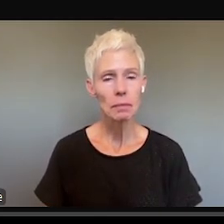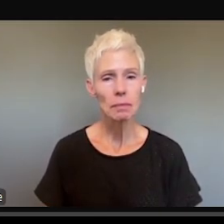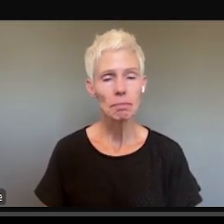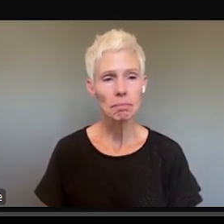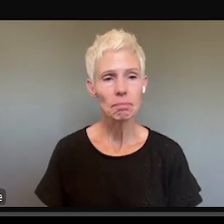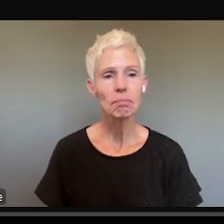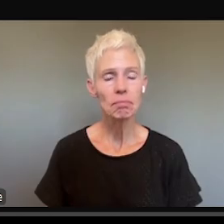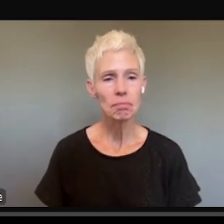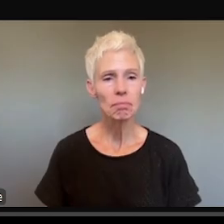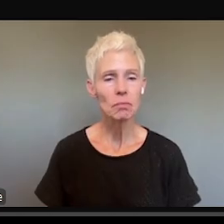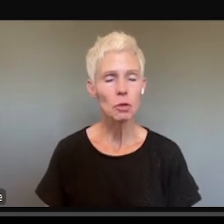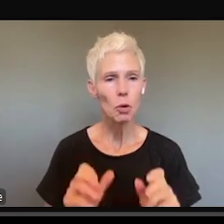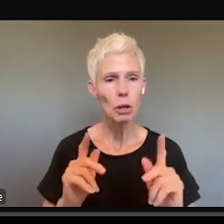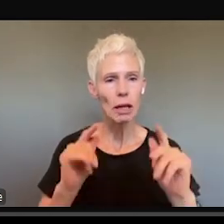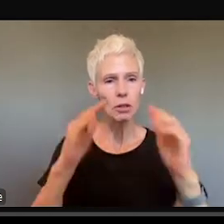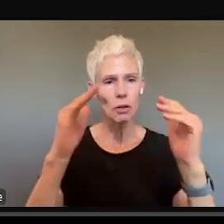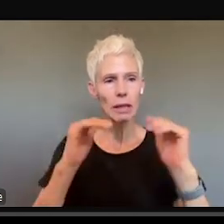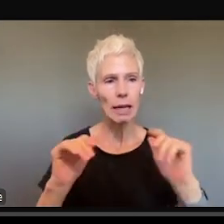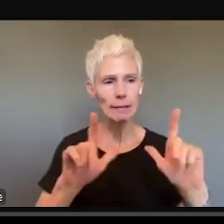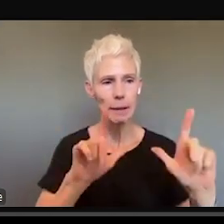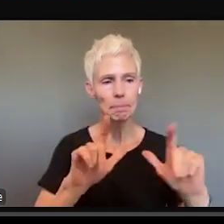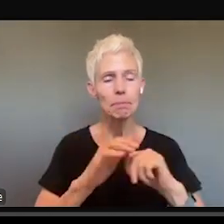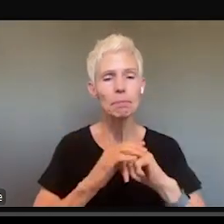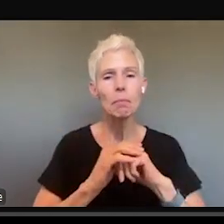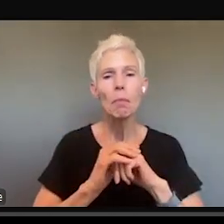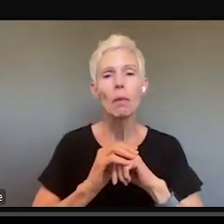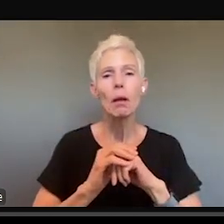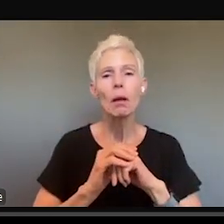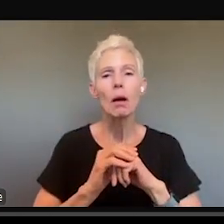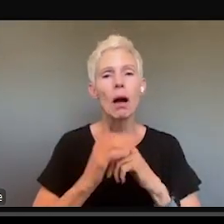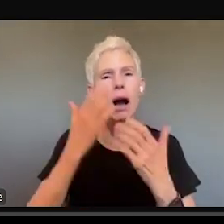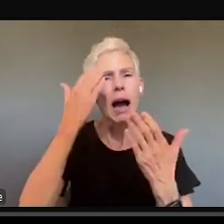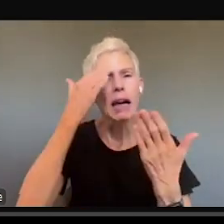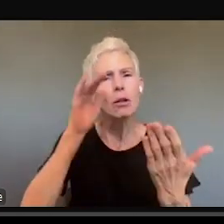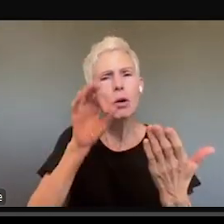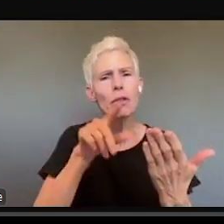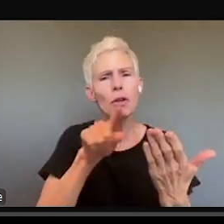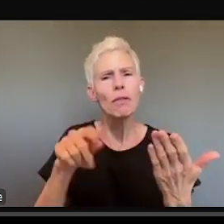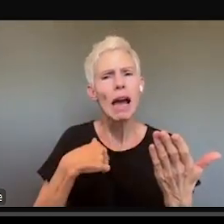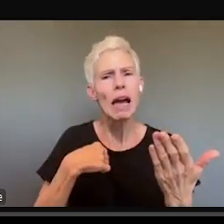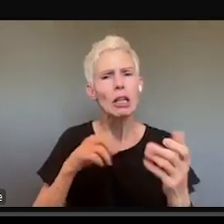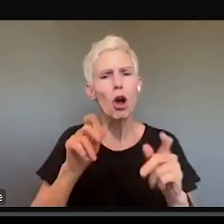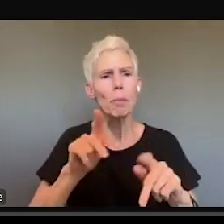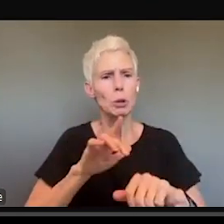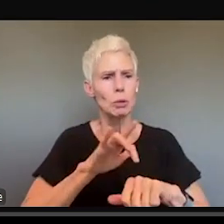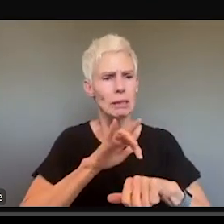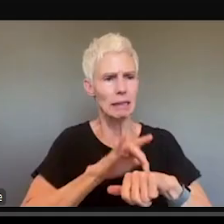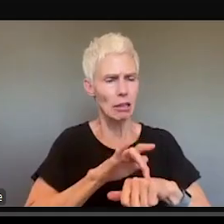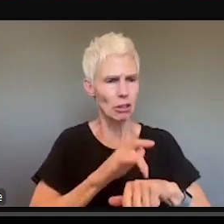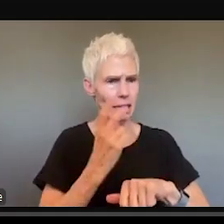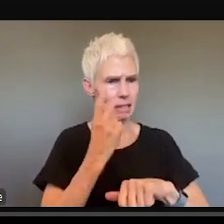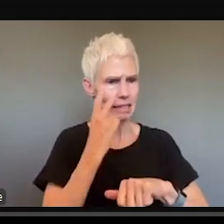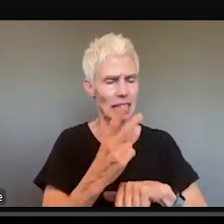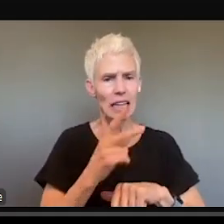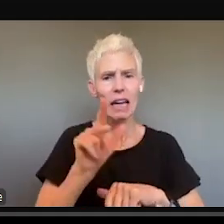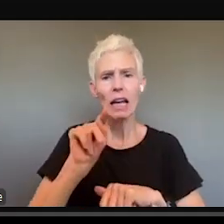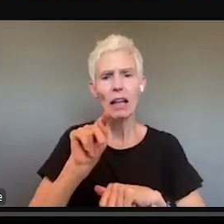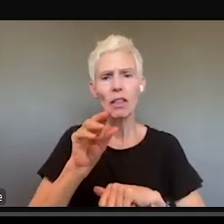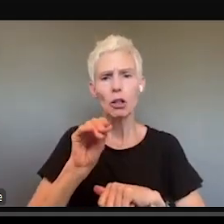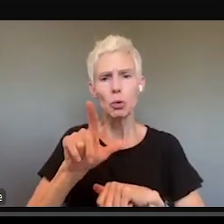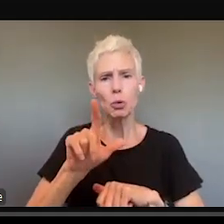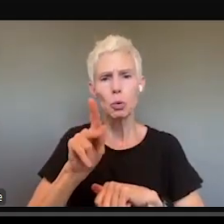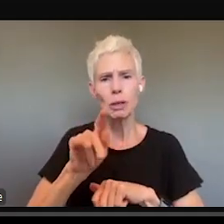So let me go to the next thing. So I don't know if anyone's had a chance to visit and see the toolkit, and if